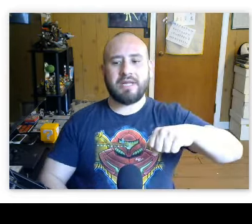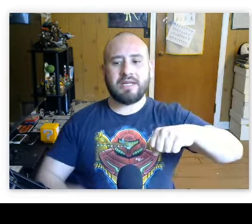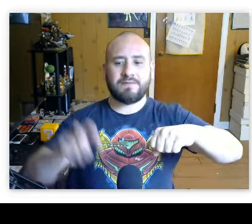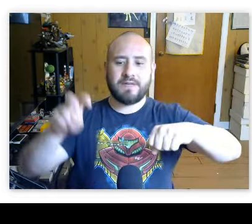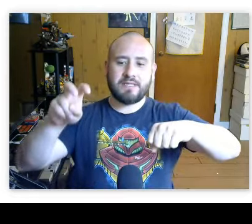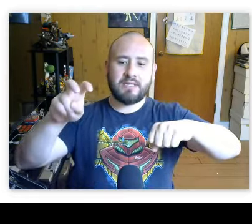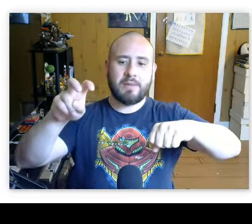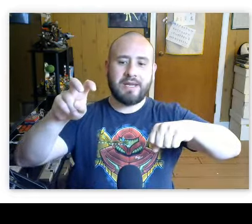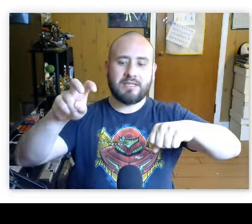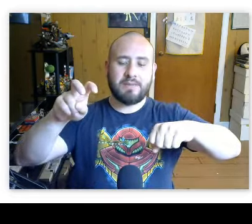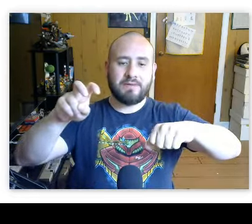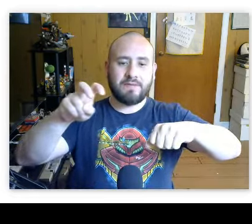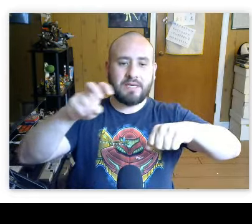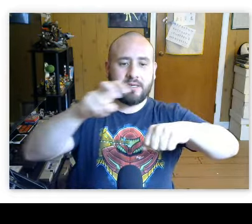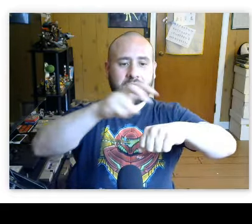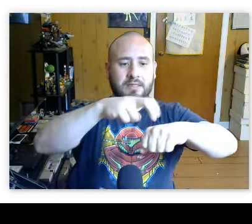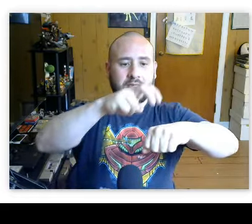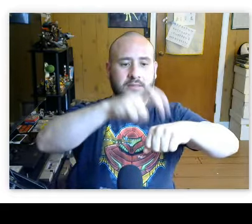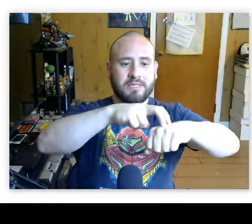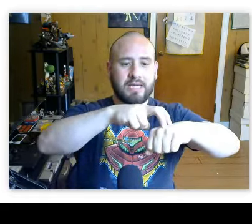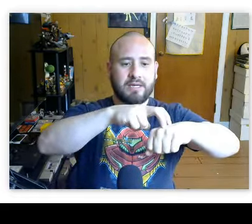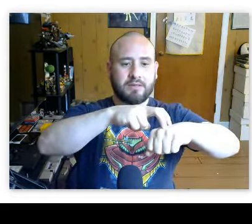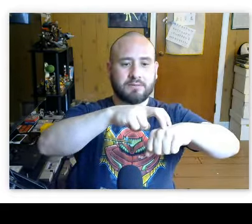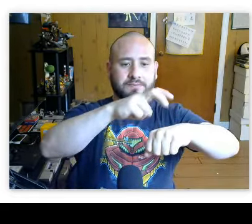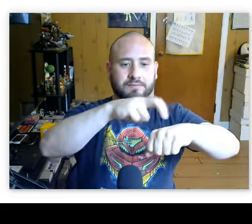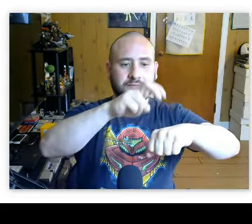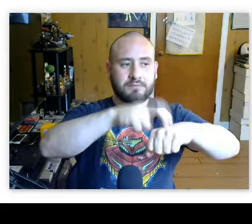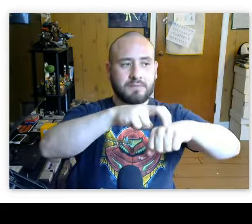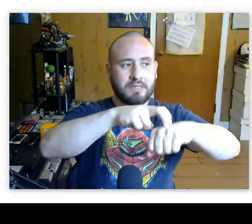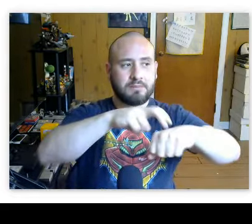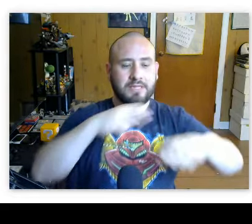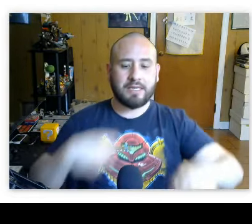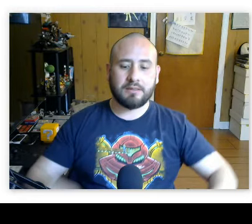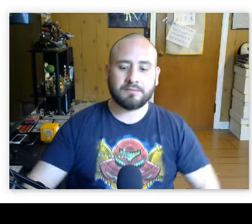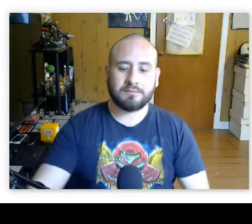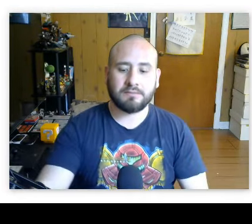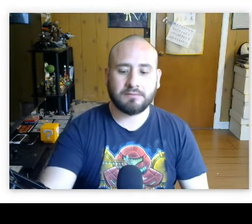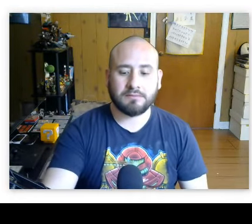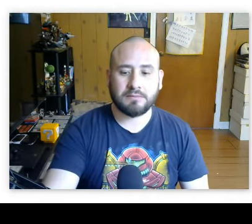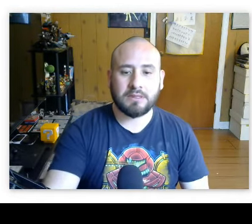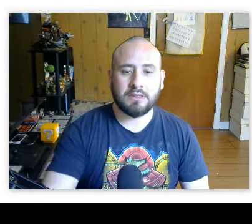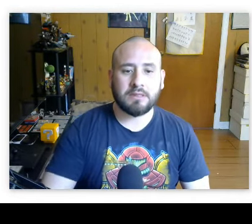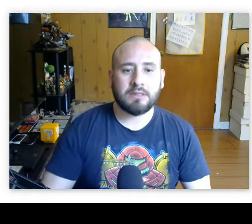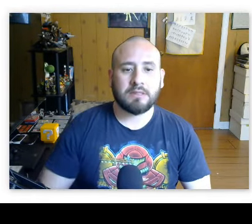Non-dominant hand is a fist. Dominant hand is a bent V. Potato. Potato.